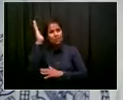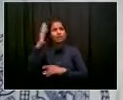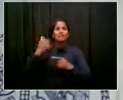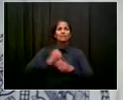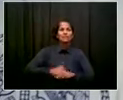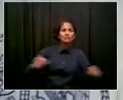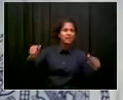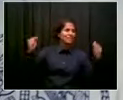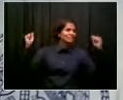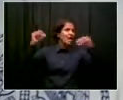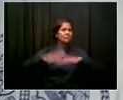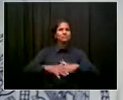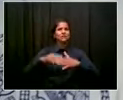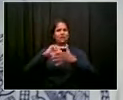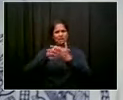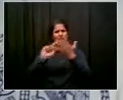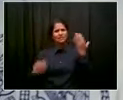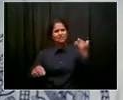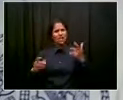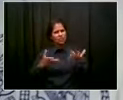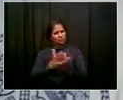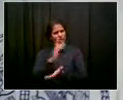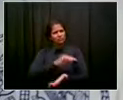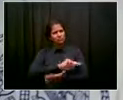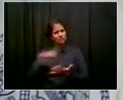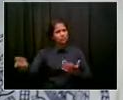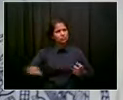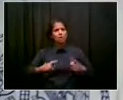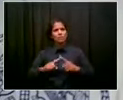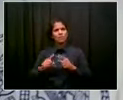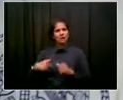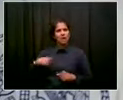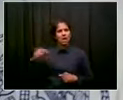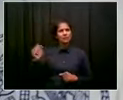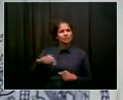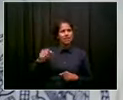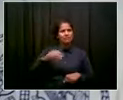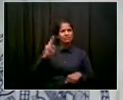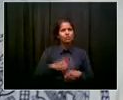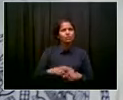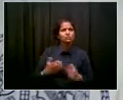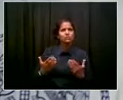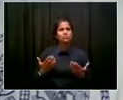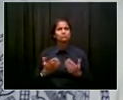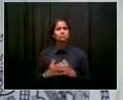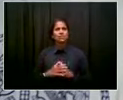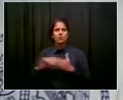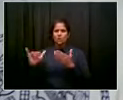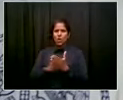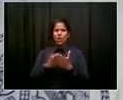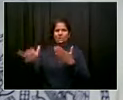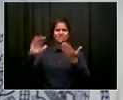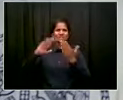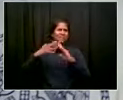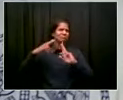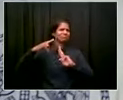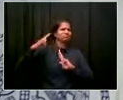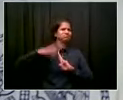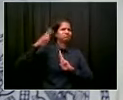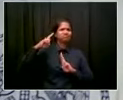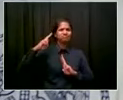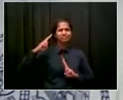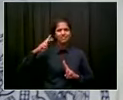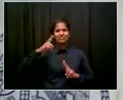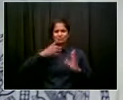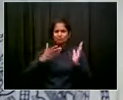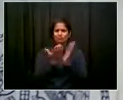city is the most small d democratic place in the country a place for everyone we'll always protect that we also have gone through an